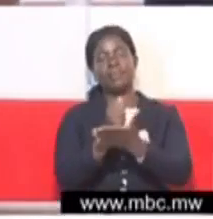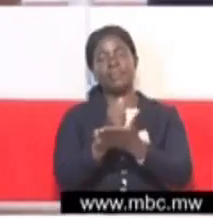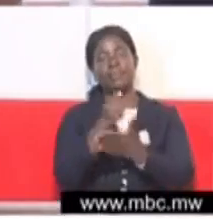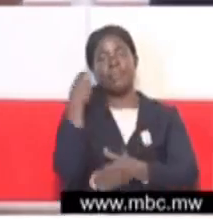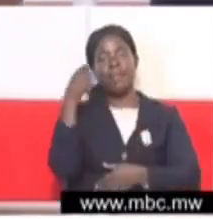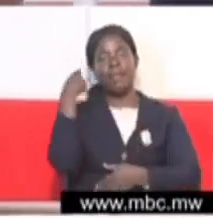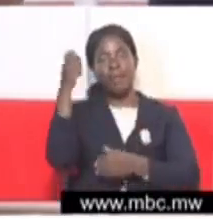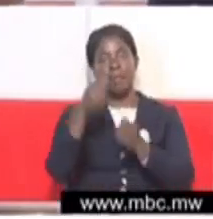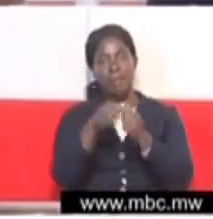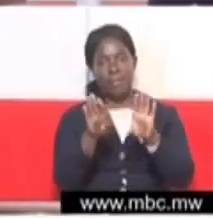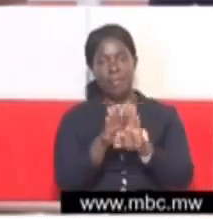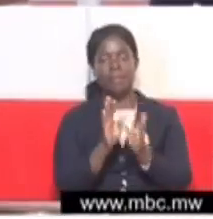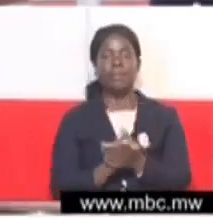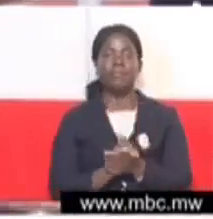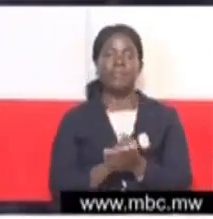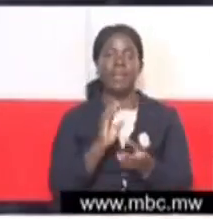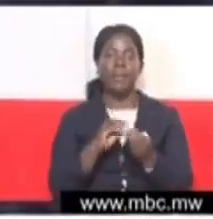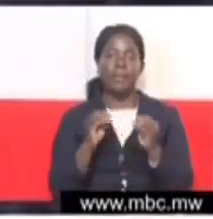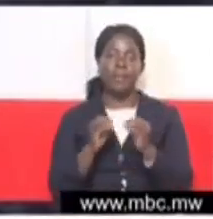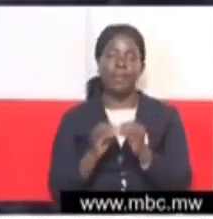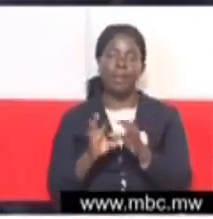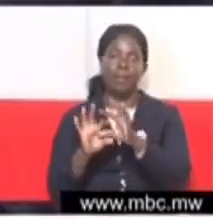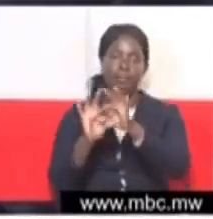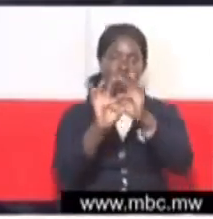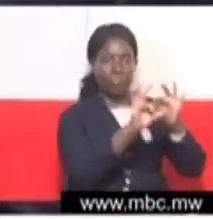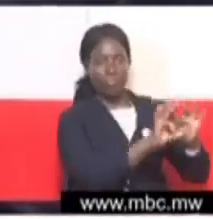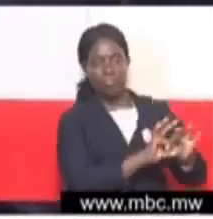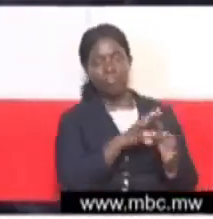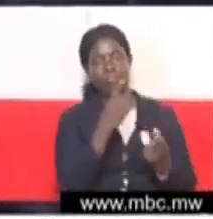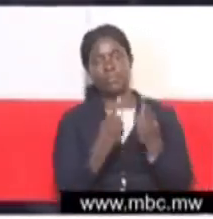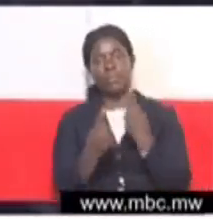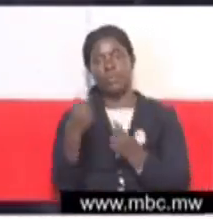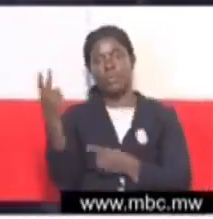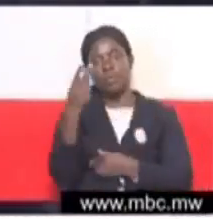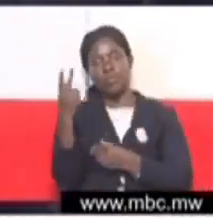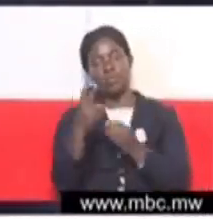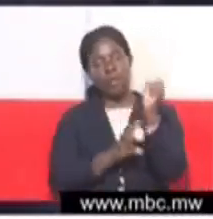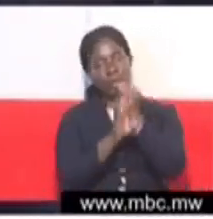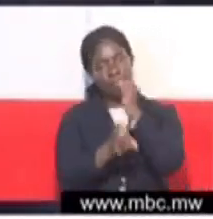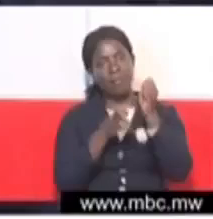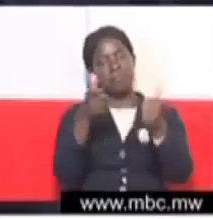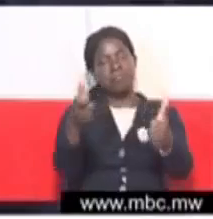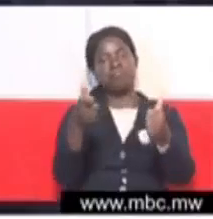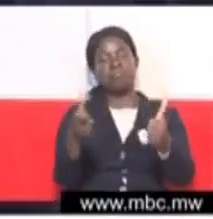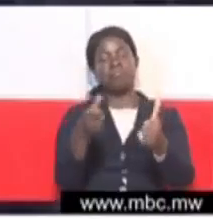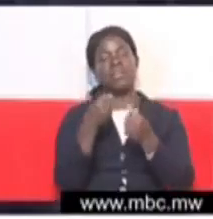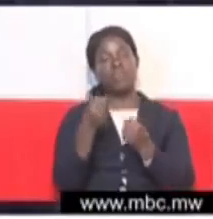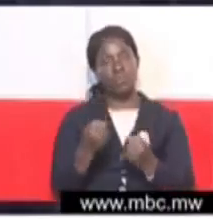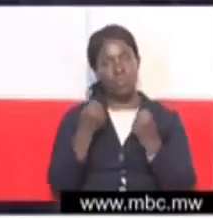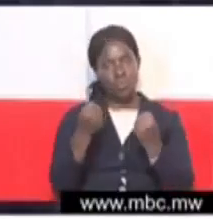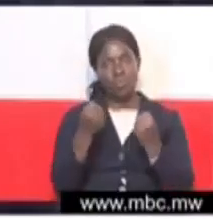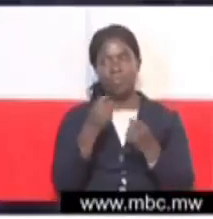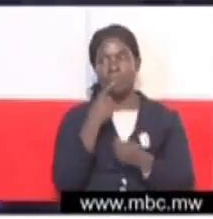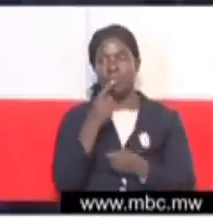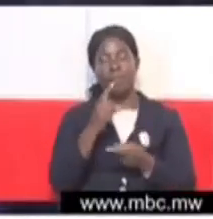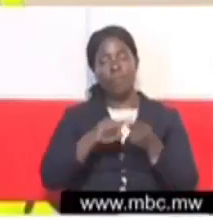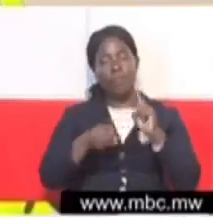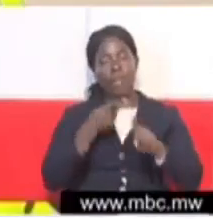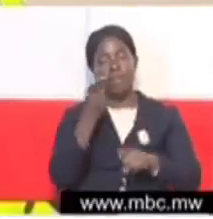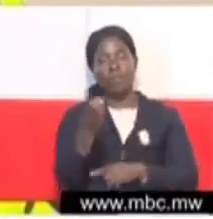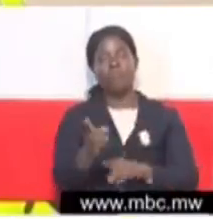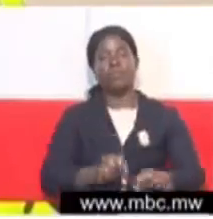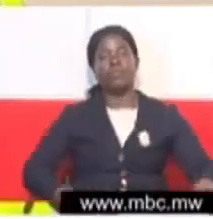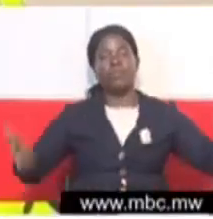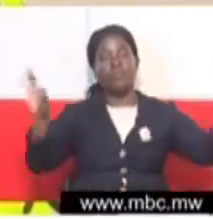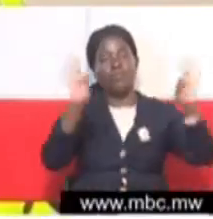collaboration between the two countries highly valuable. The president noted that his visit to China is particularly important as it will aid Malawi